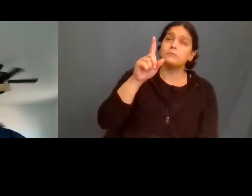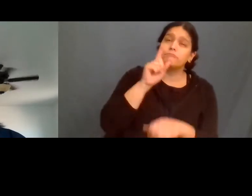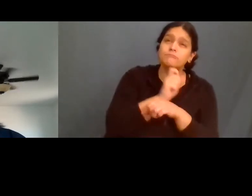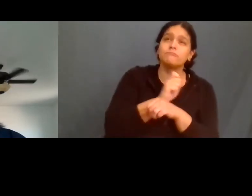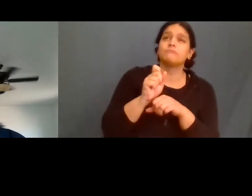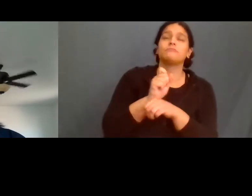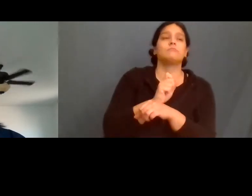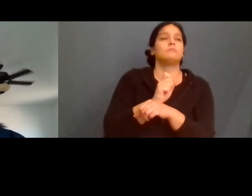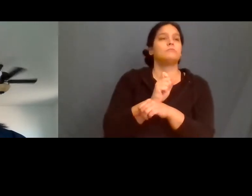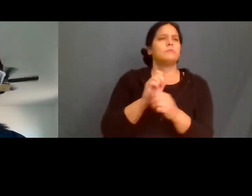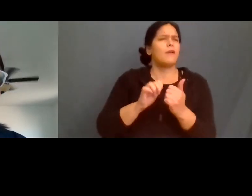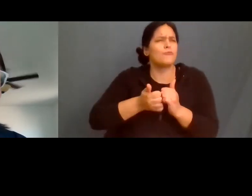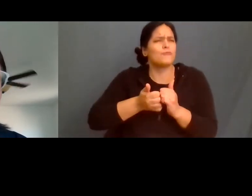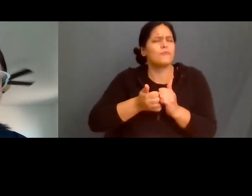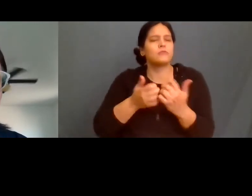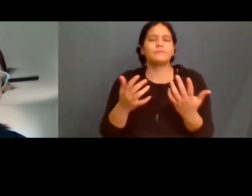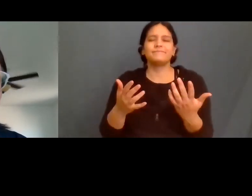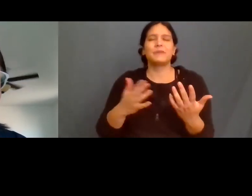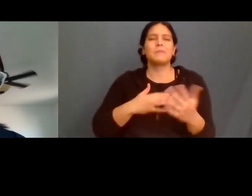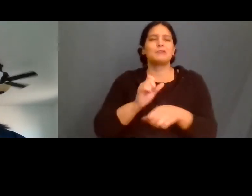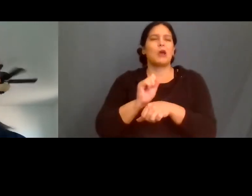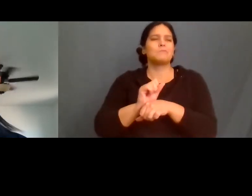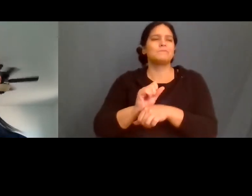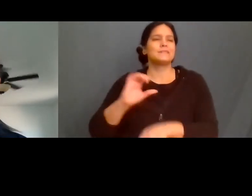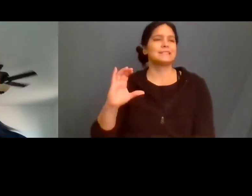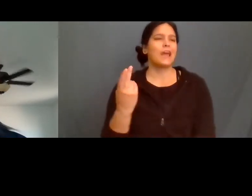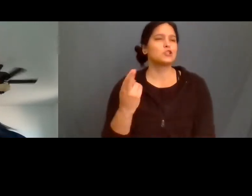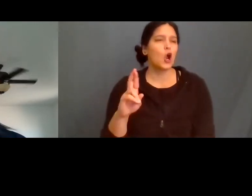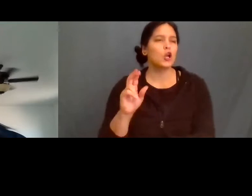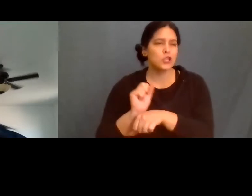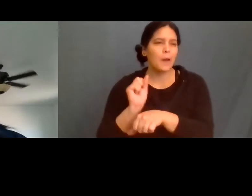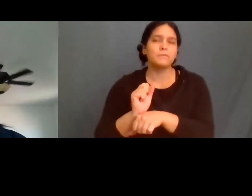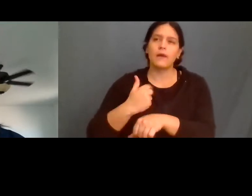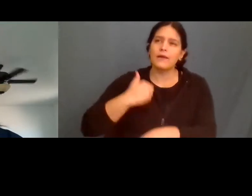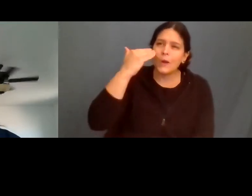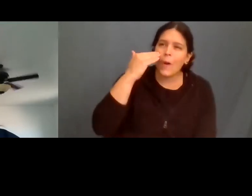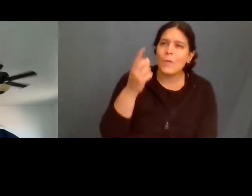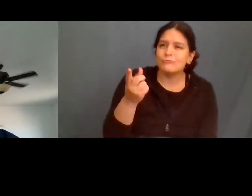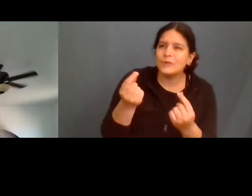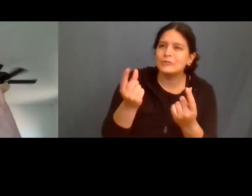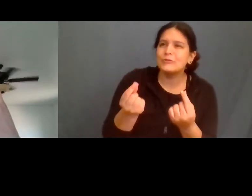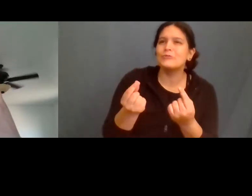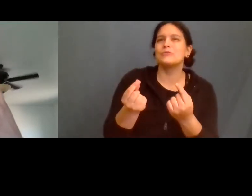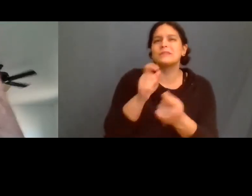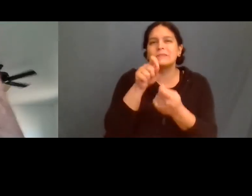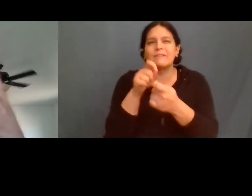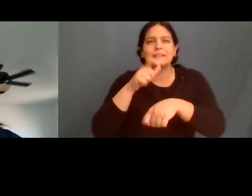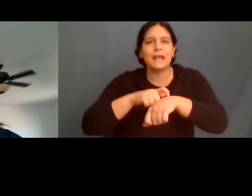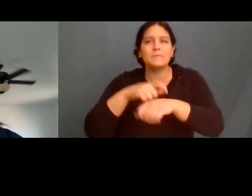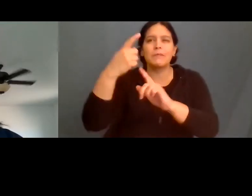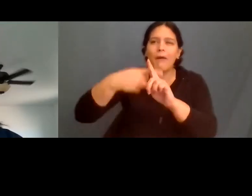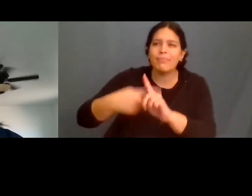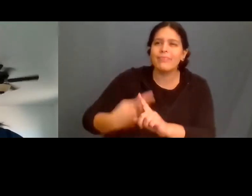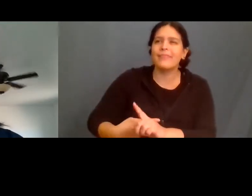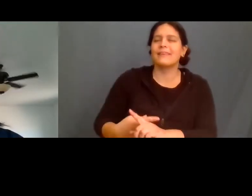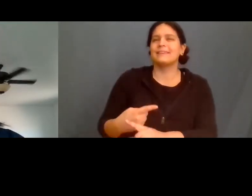as a CHR, and I know what they're doing at certain times of the month. It's funny,